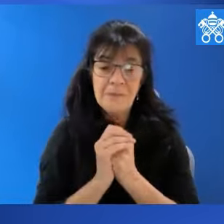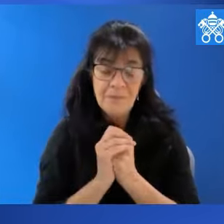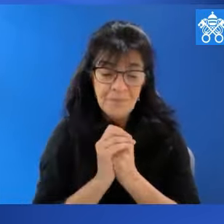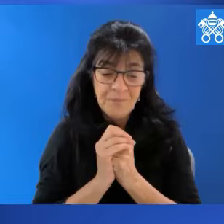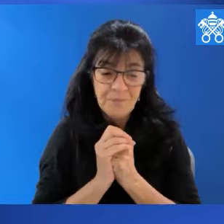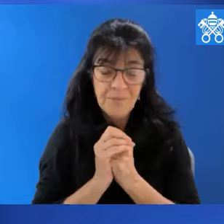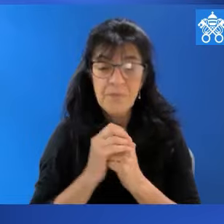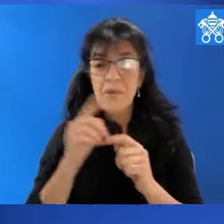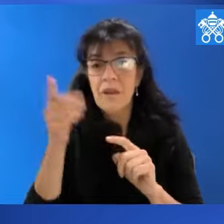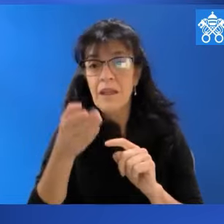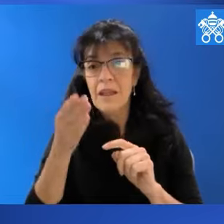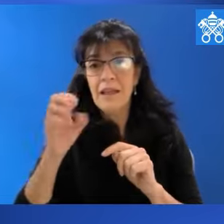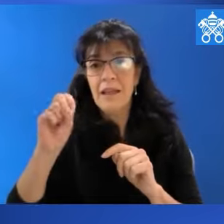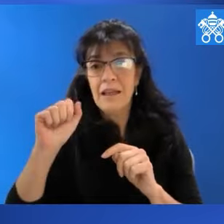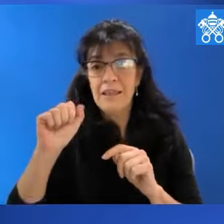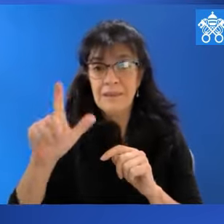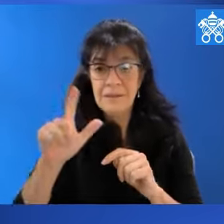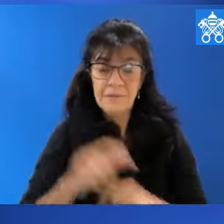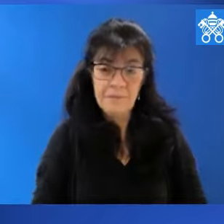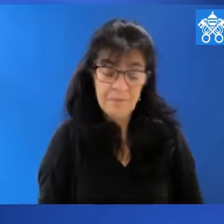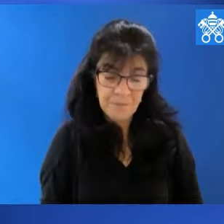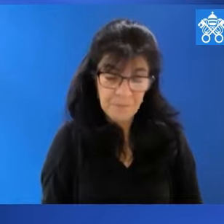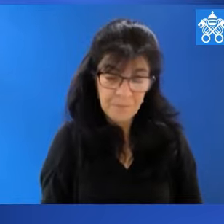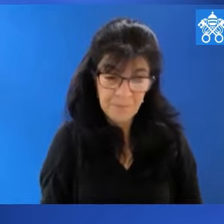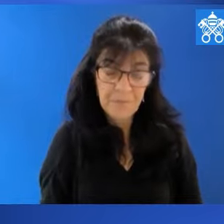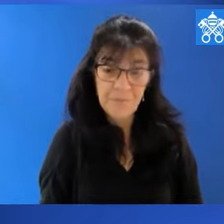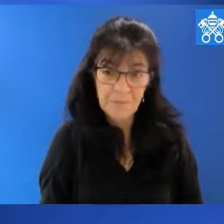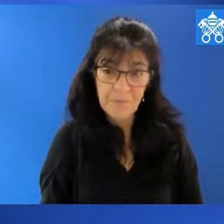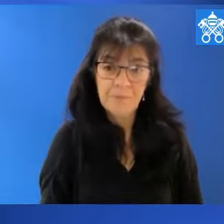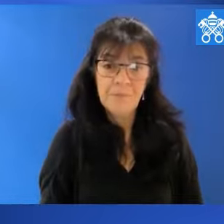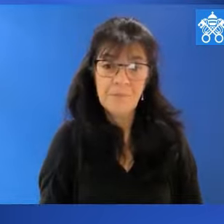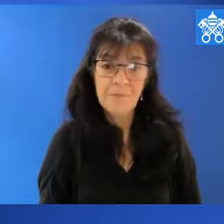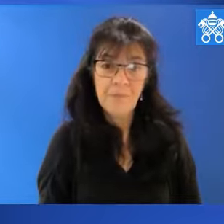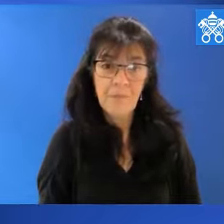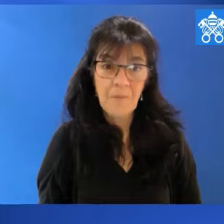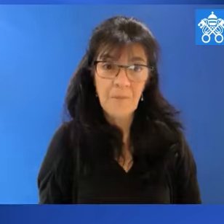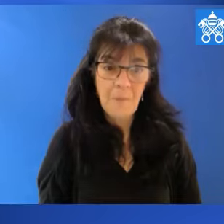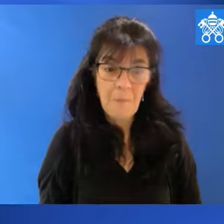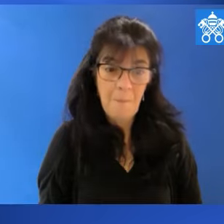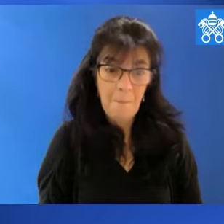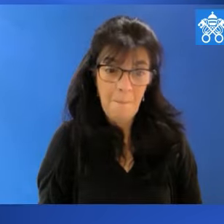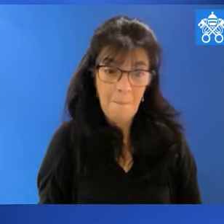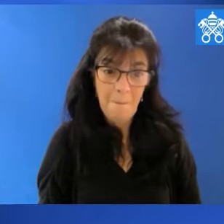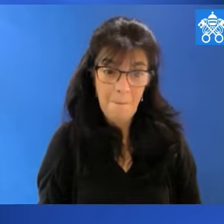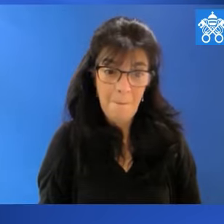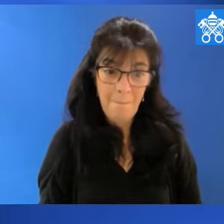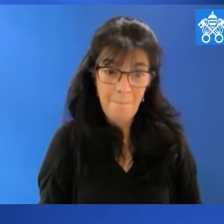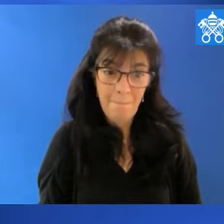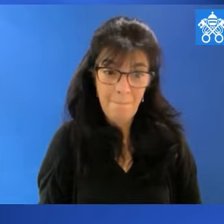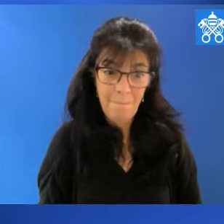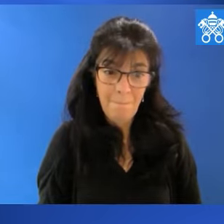Stations broadcasting this event. Welcome, so glad you could join us for Pope Francis's General